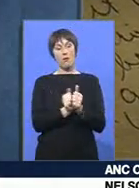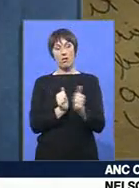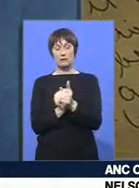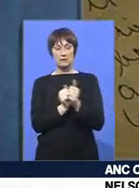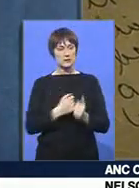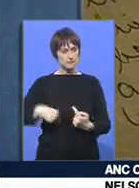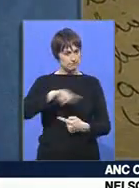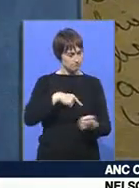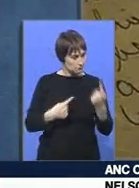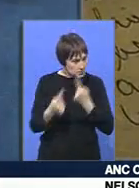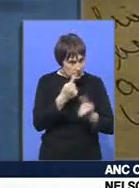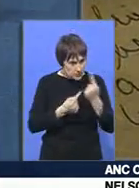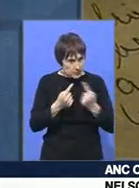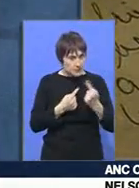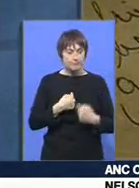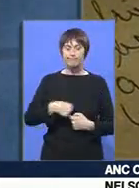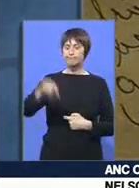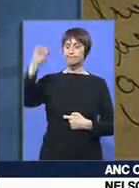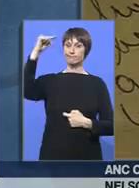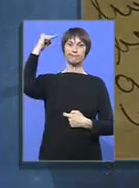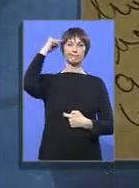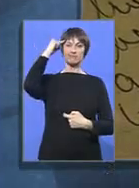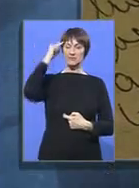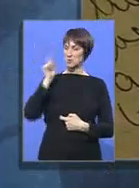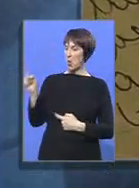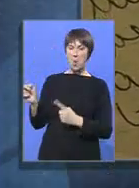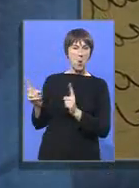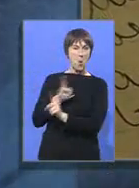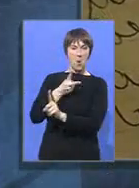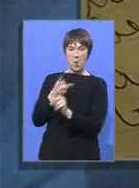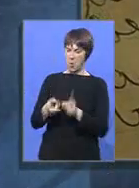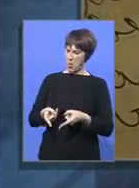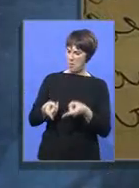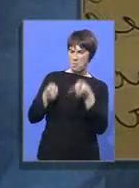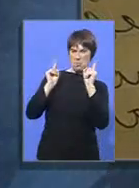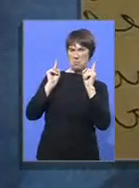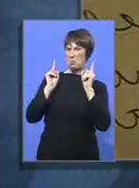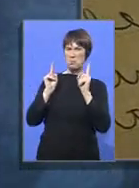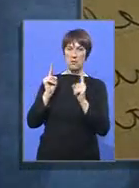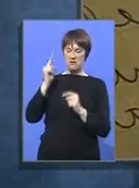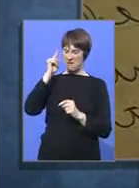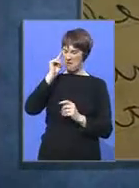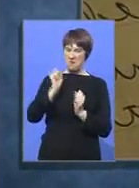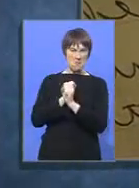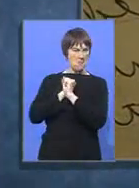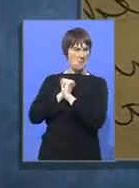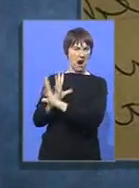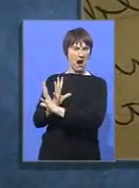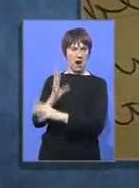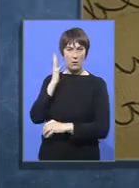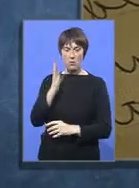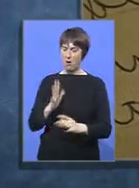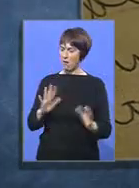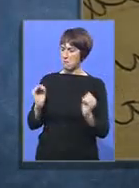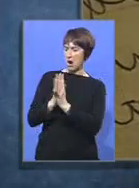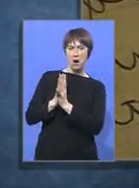conclusion that as violence in this country was inevitable, it